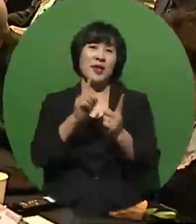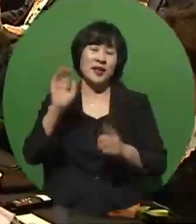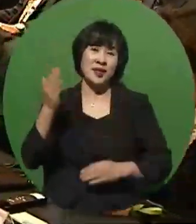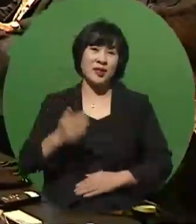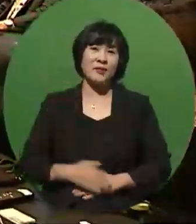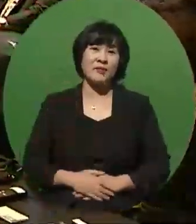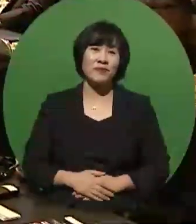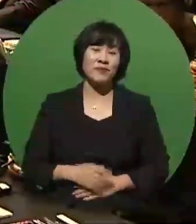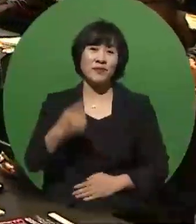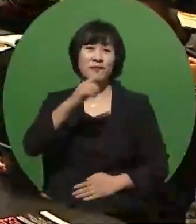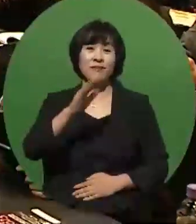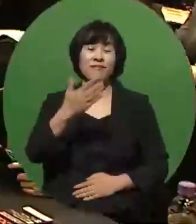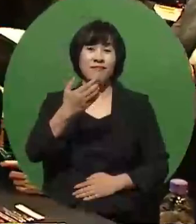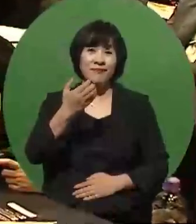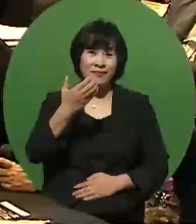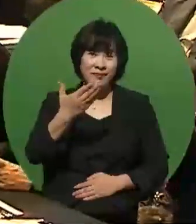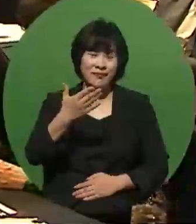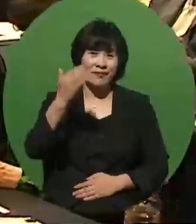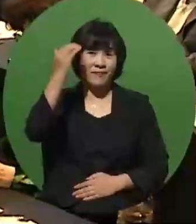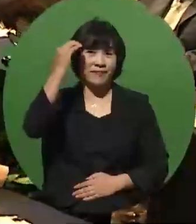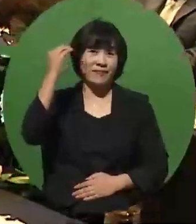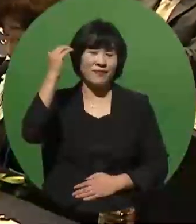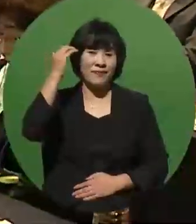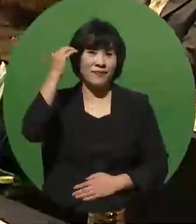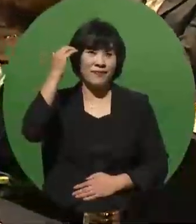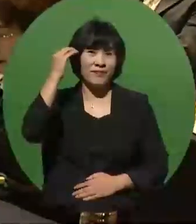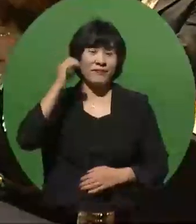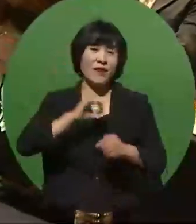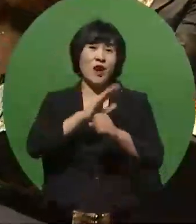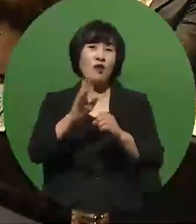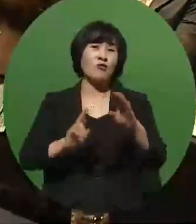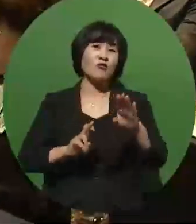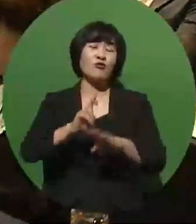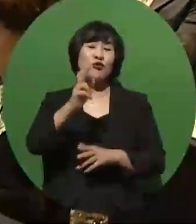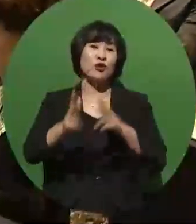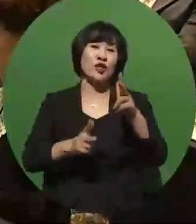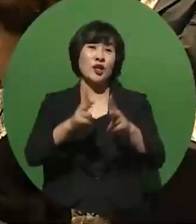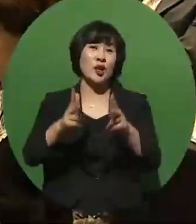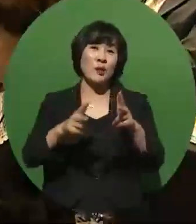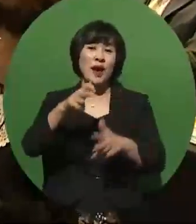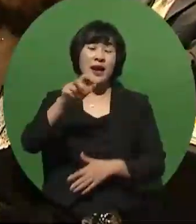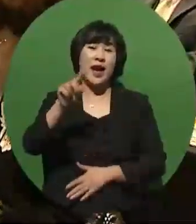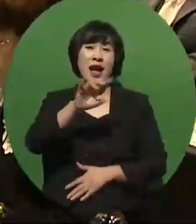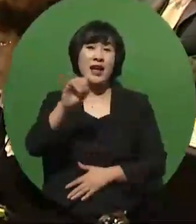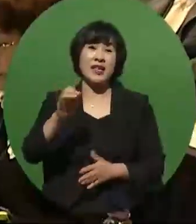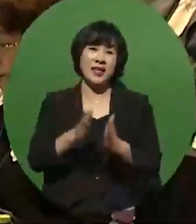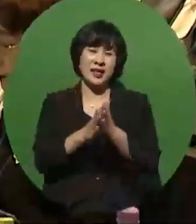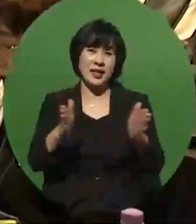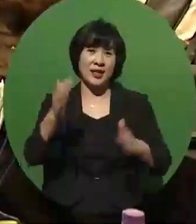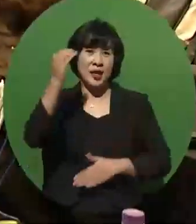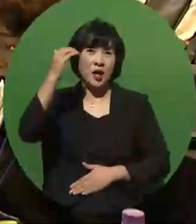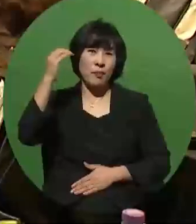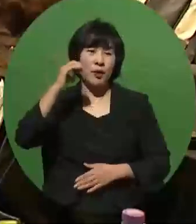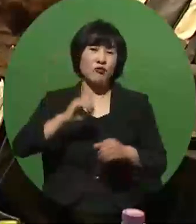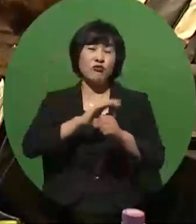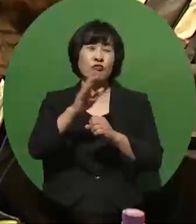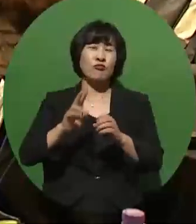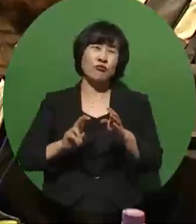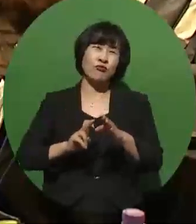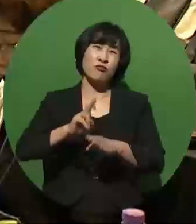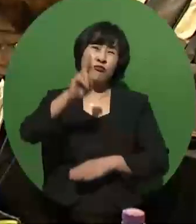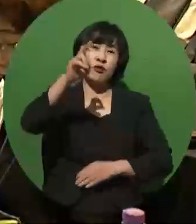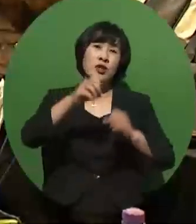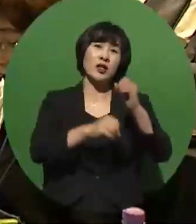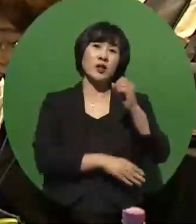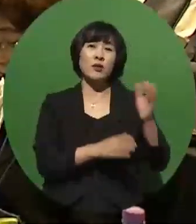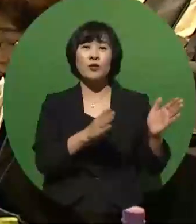globalization era had arrived where all citizens could communicate with the world in real